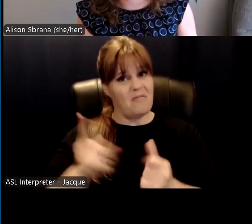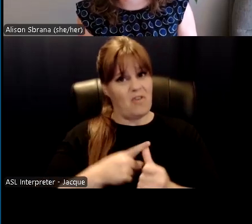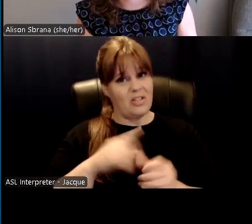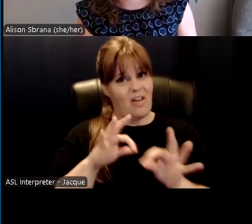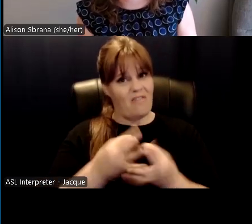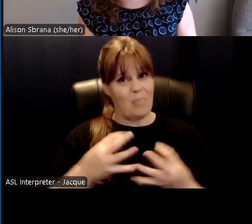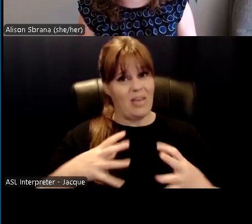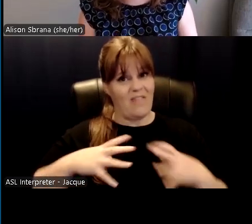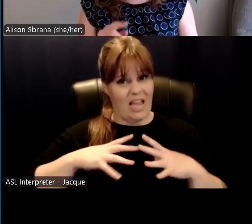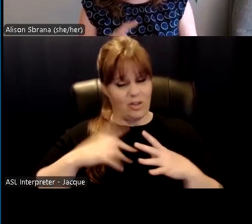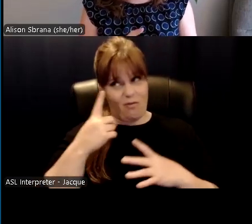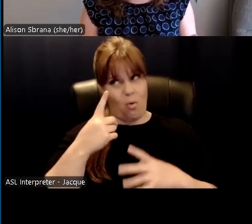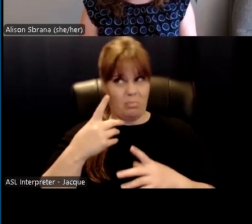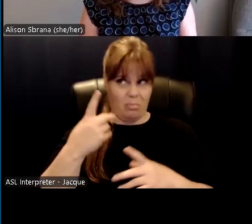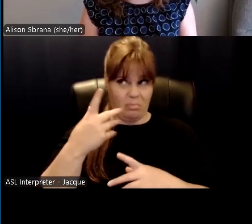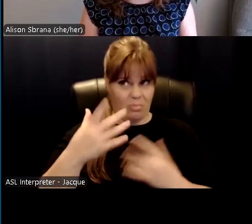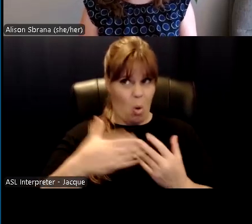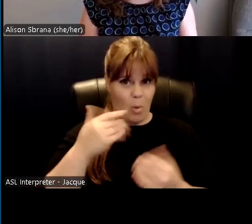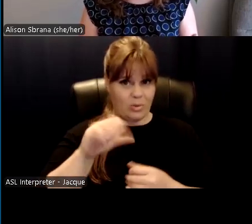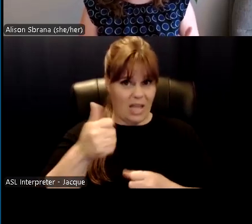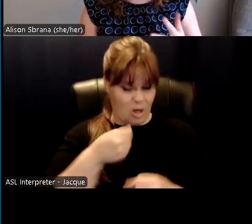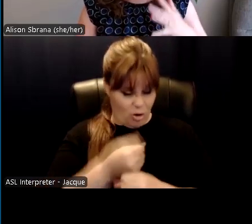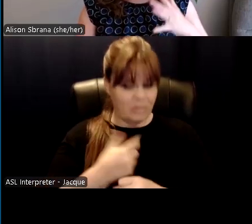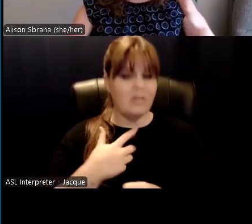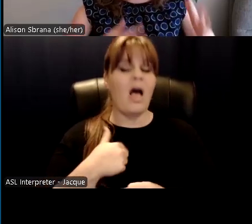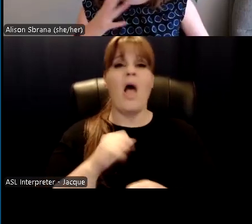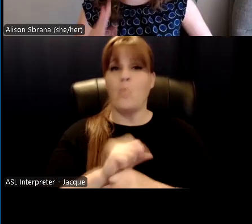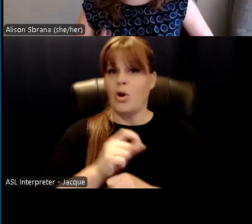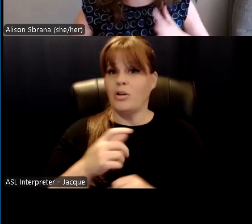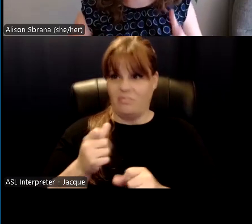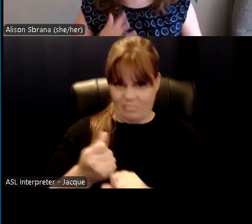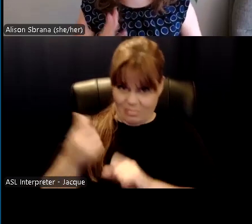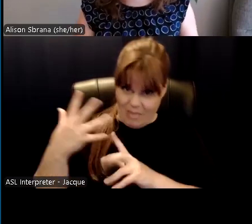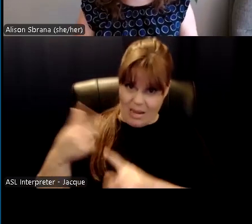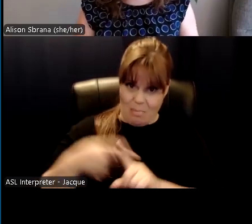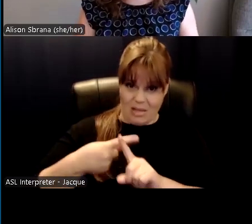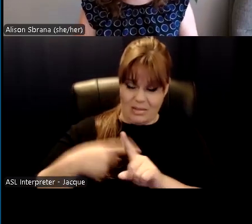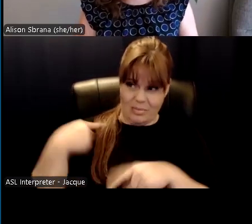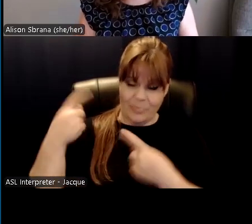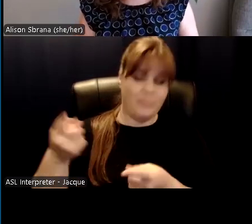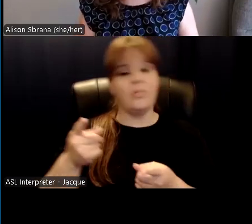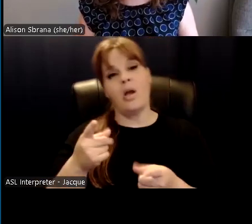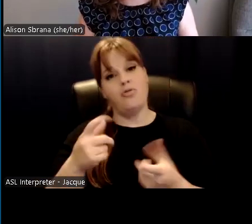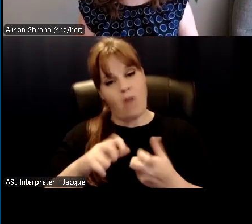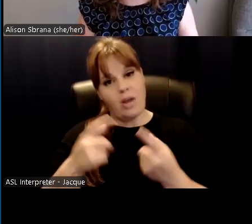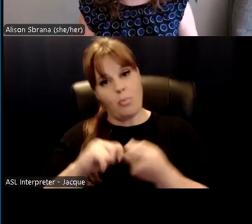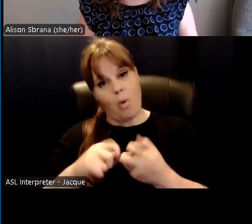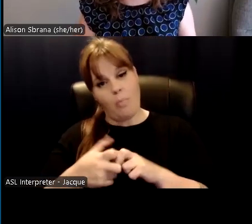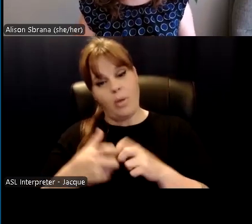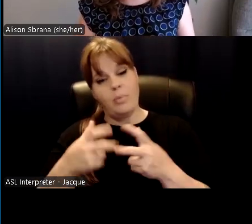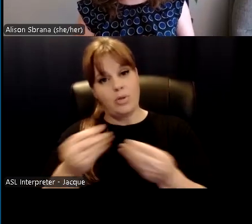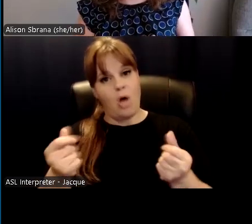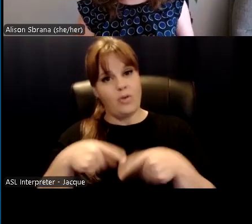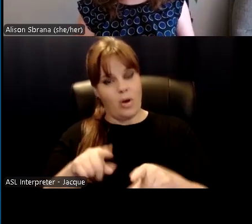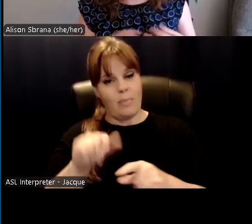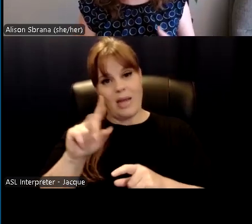for months ahead of time with my occupational therapist and then problem solving during my adaptive cycling class